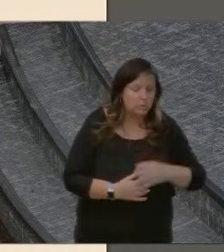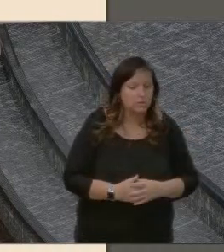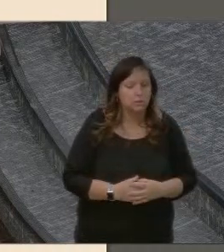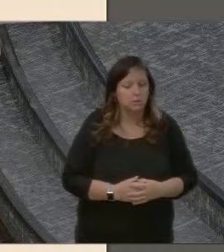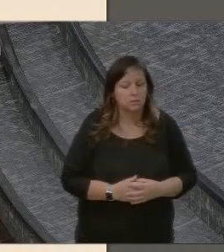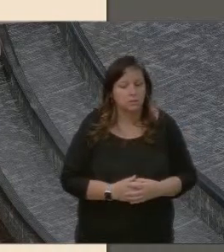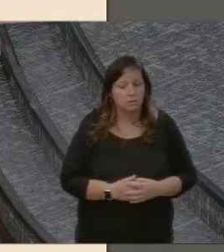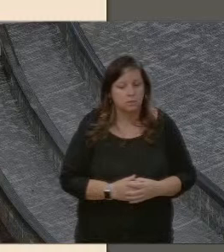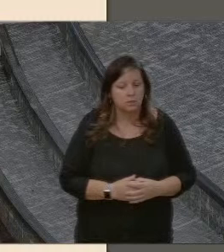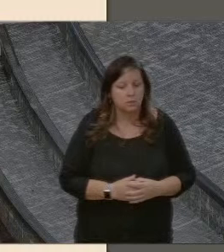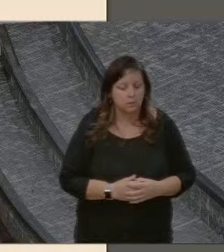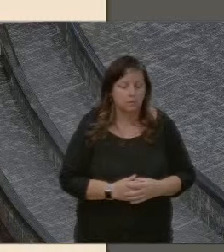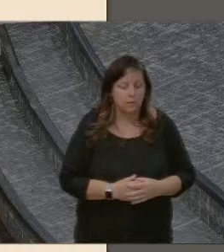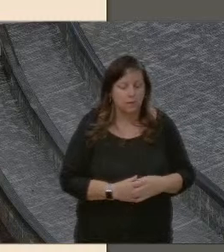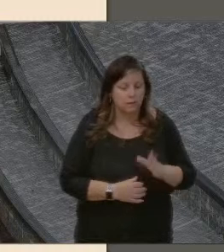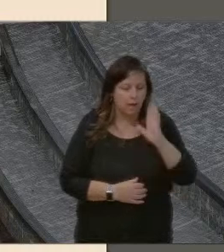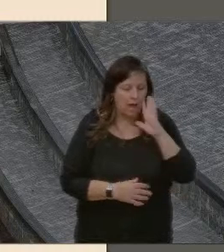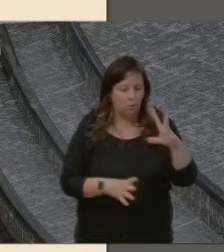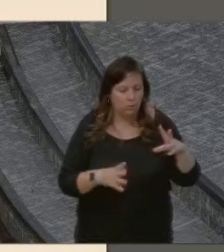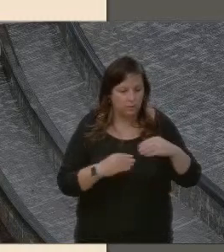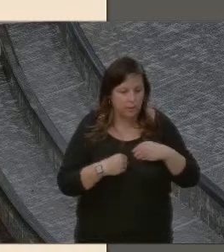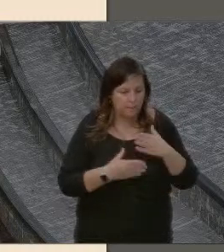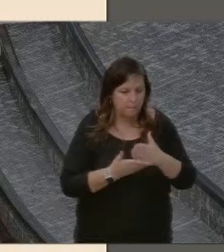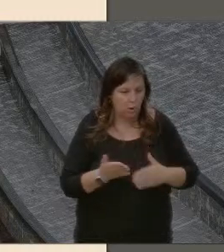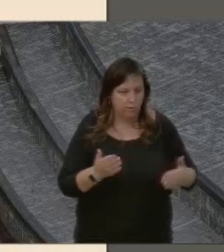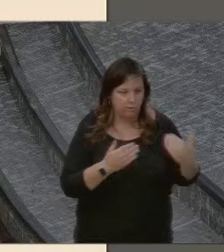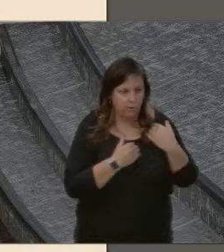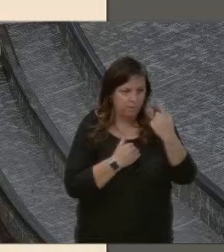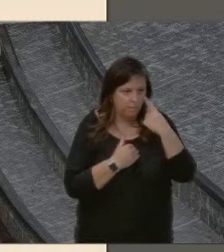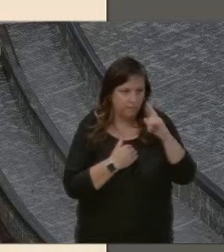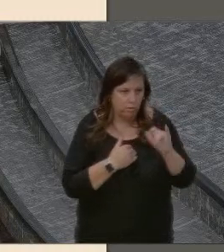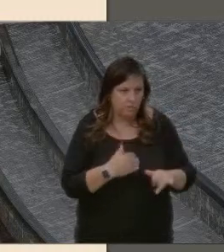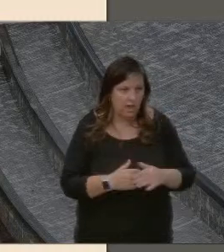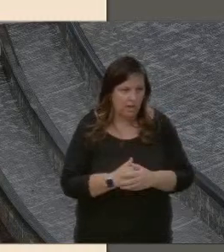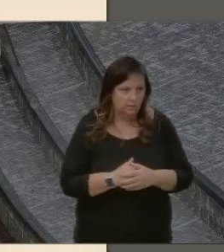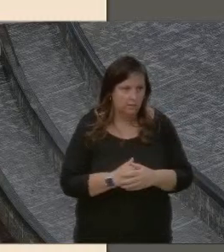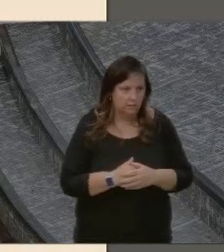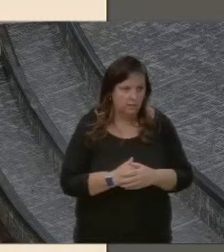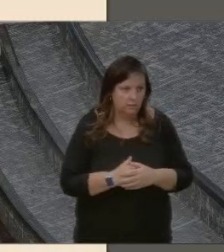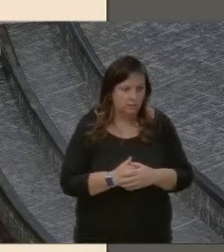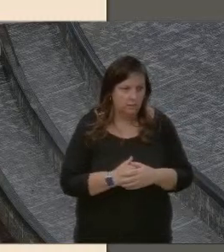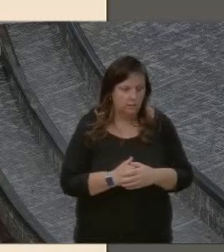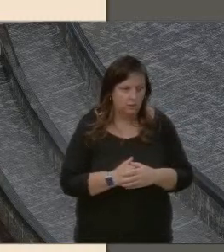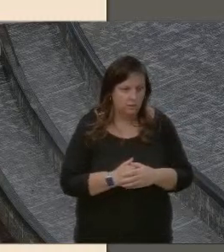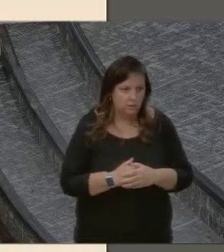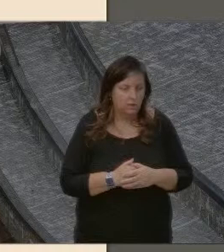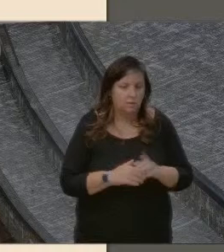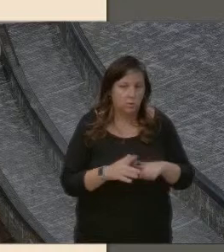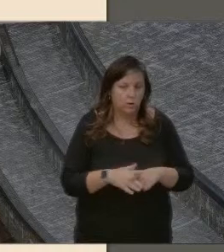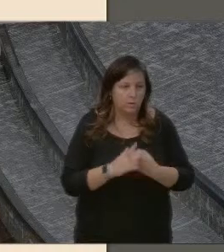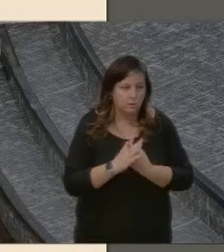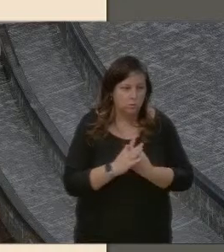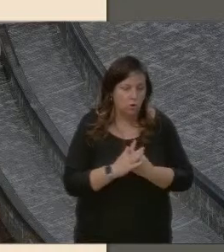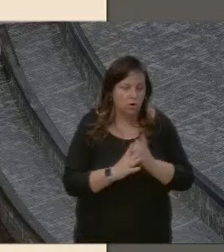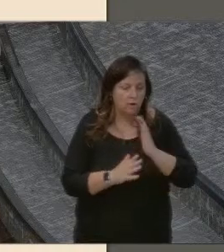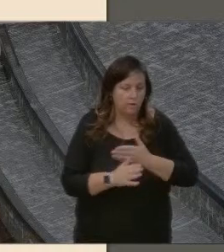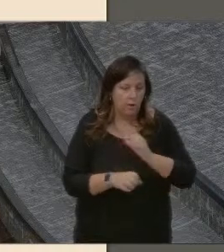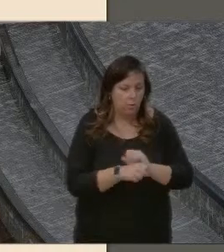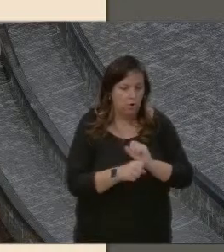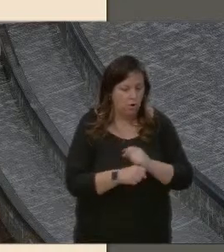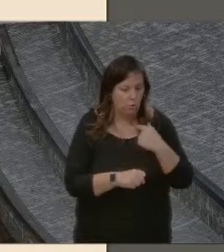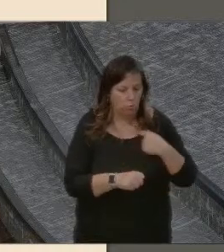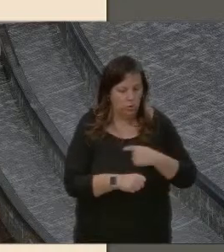take partly responsibility for that. In the start of our work, we were laser focused on